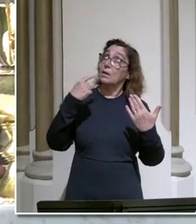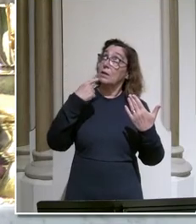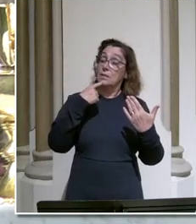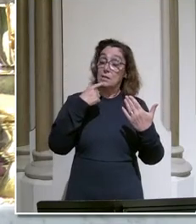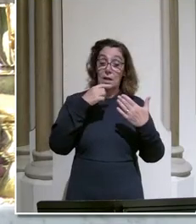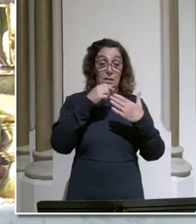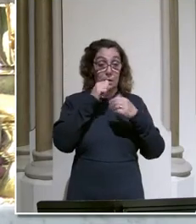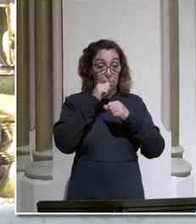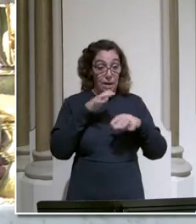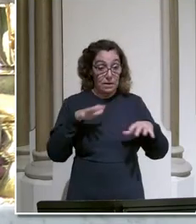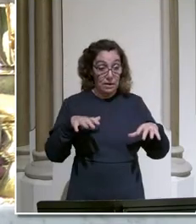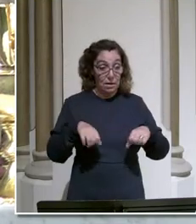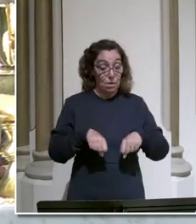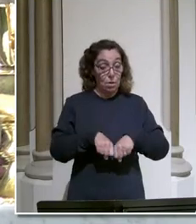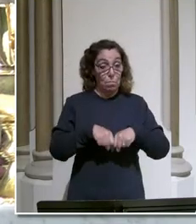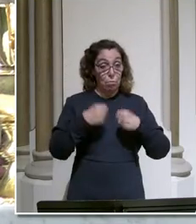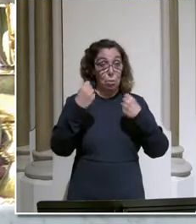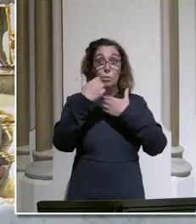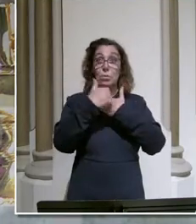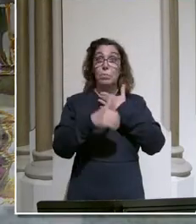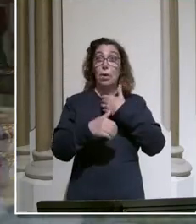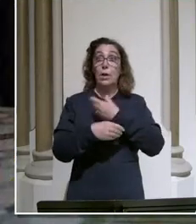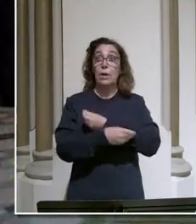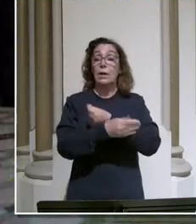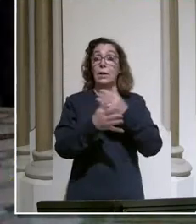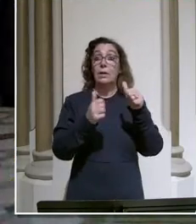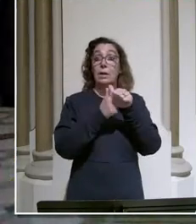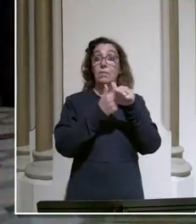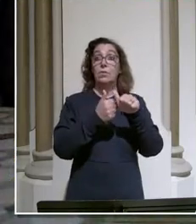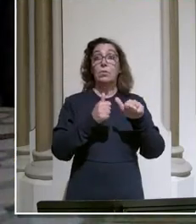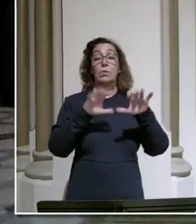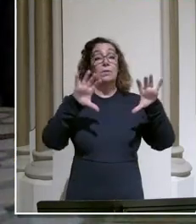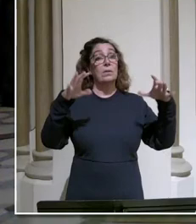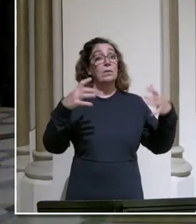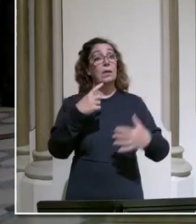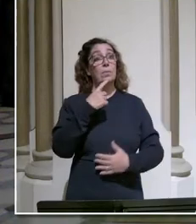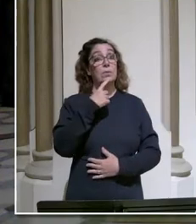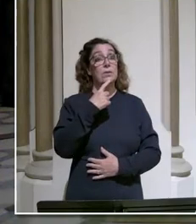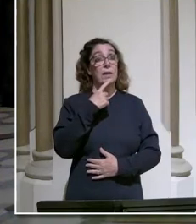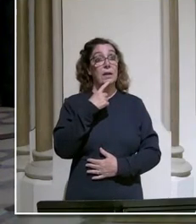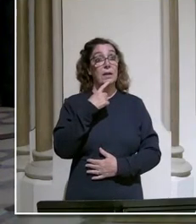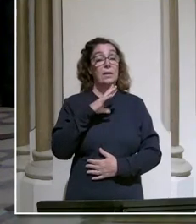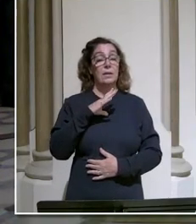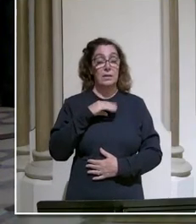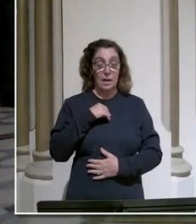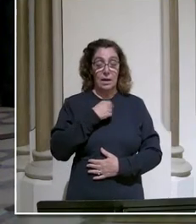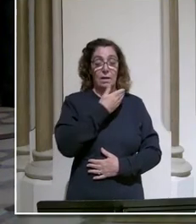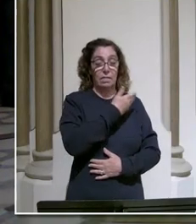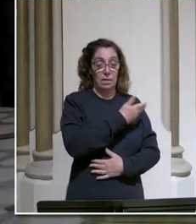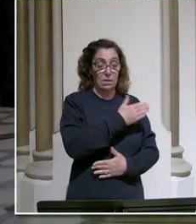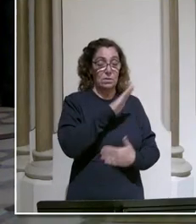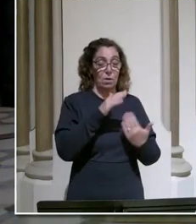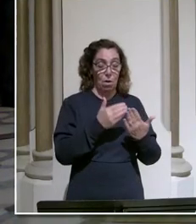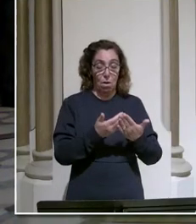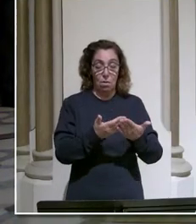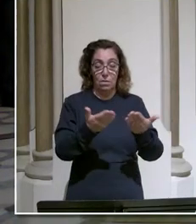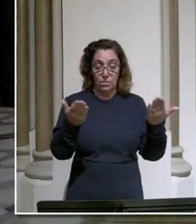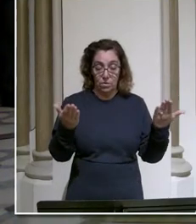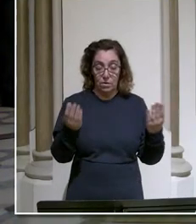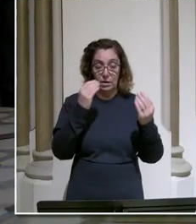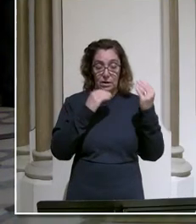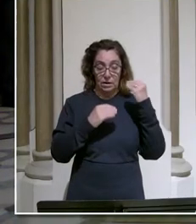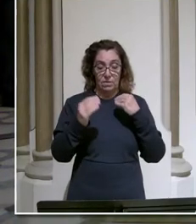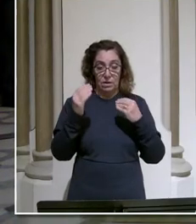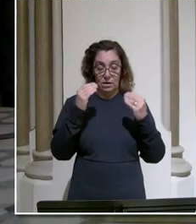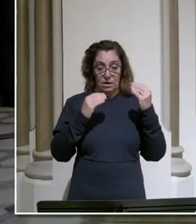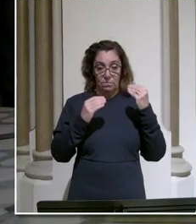blessing, broke the bread, and gave it to his disciples, saying, "Take this, all of you, and eat